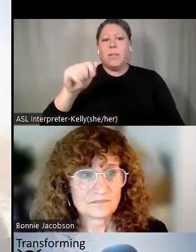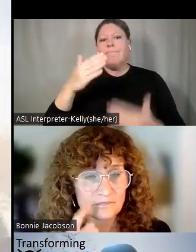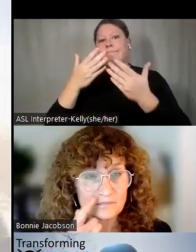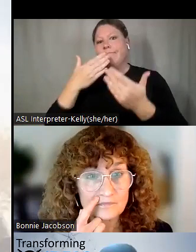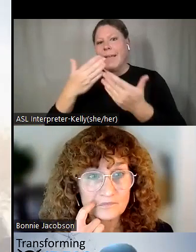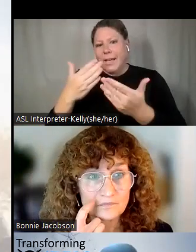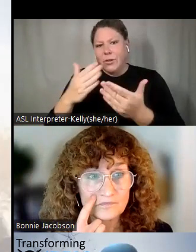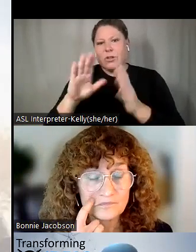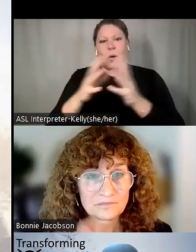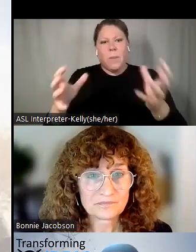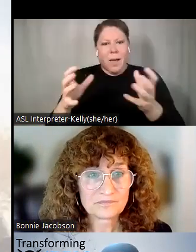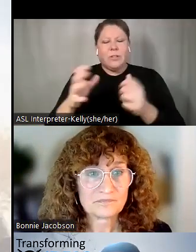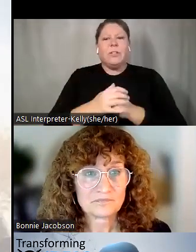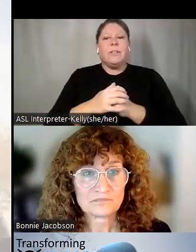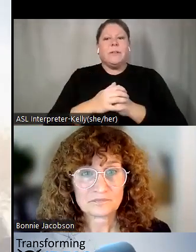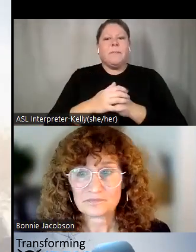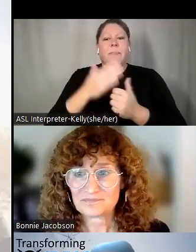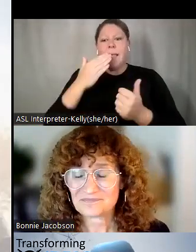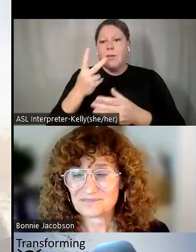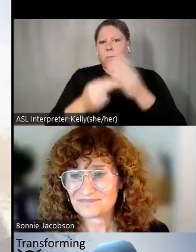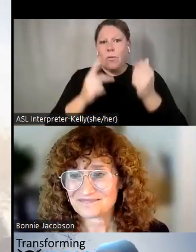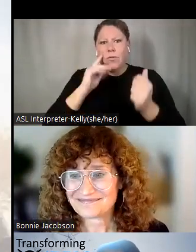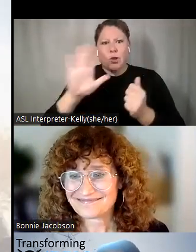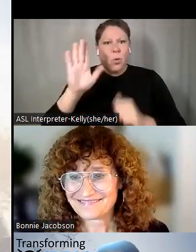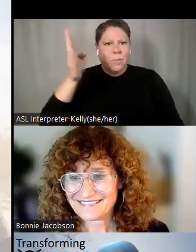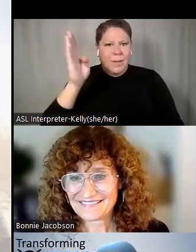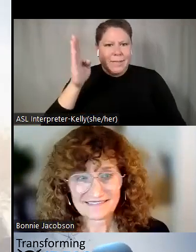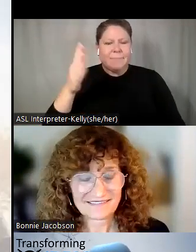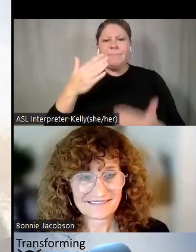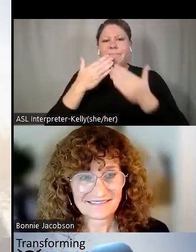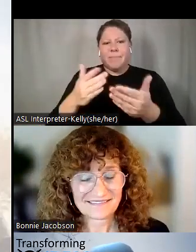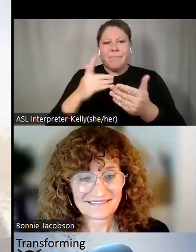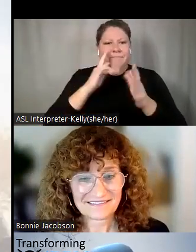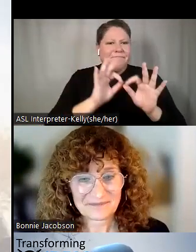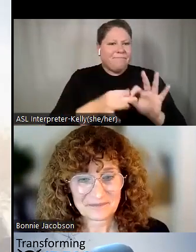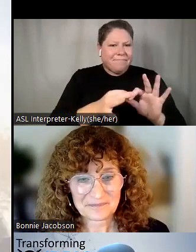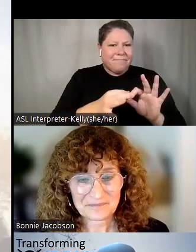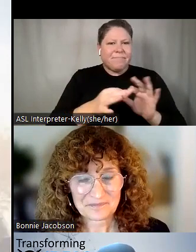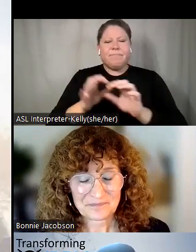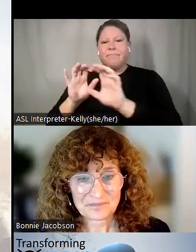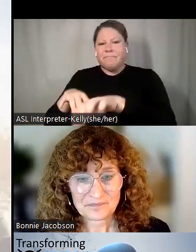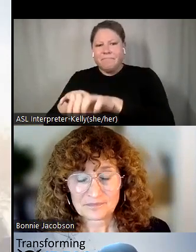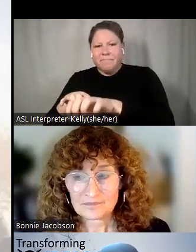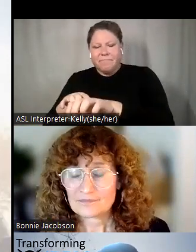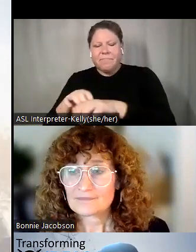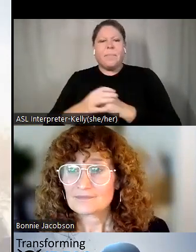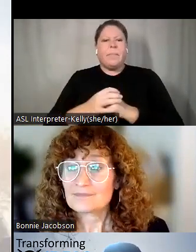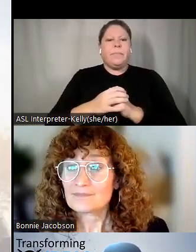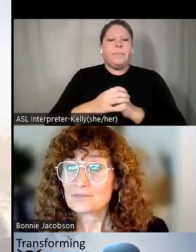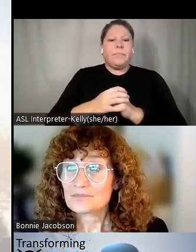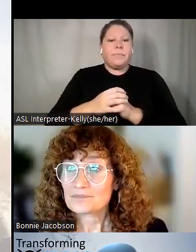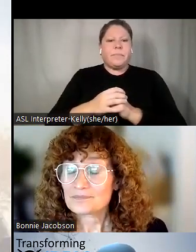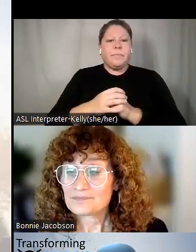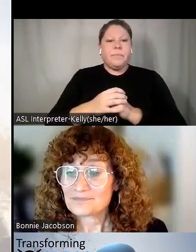and that addition, Jonathan. Thank you both for that presentation. And thank you to our interpreters, Kelly and Bridget. Thank